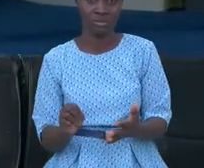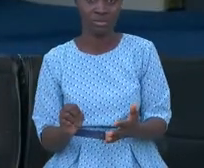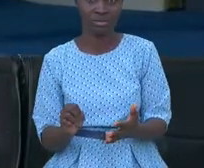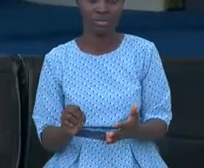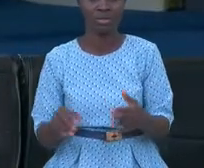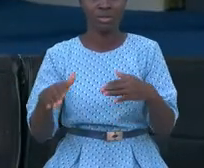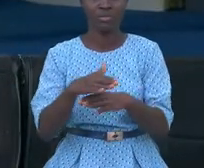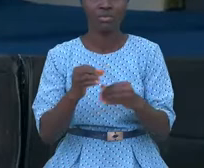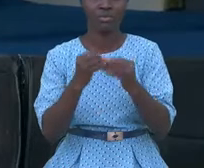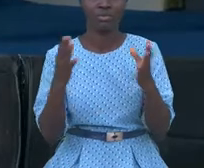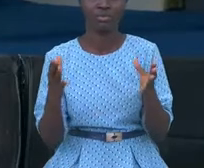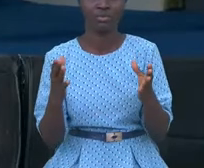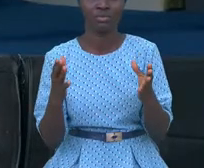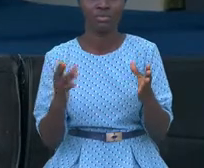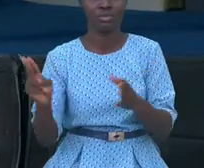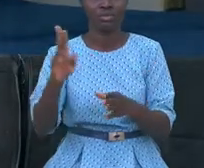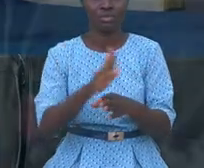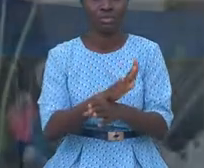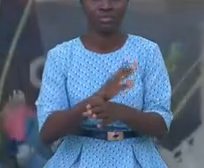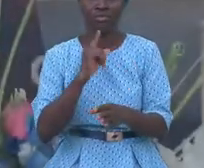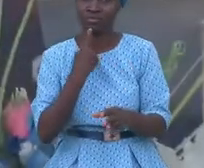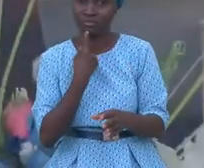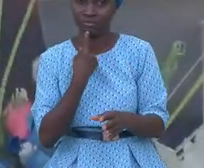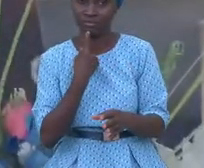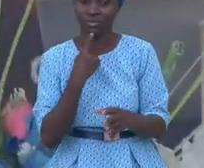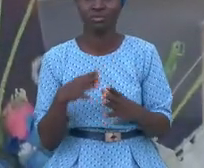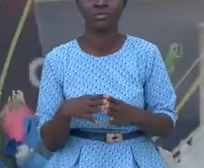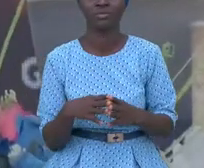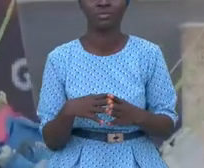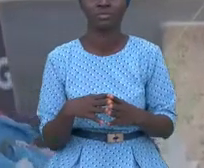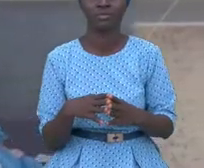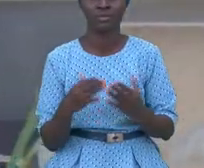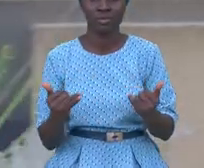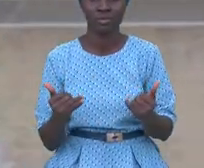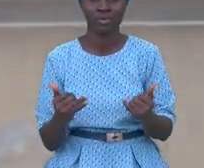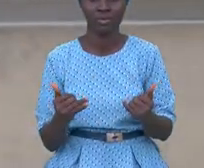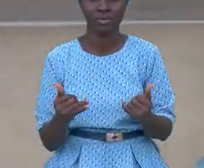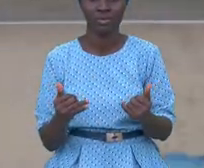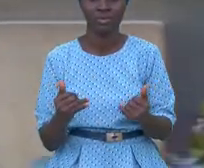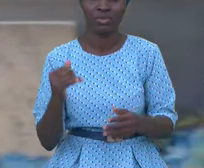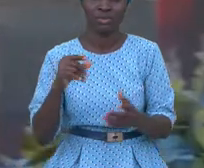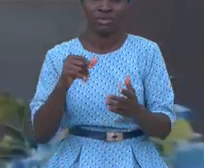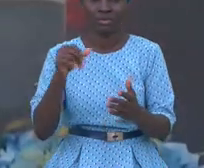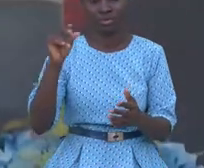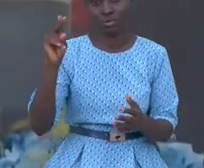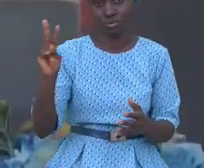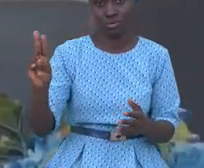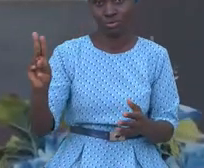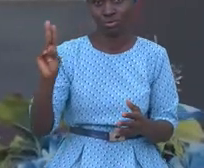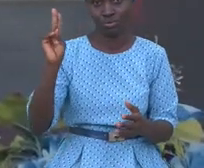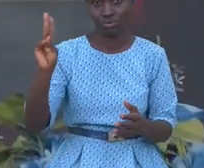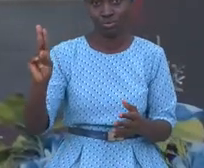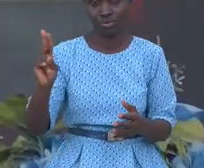exceeding useful zeal. Look at them, you. You tells us